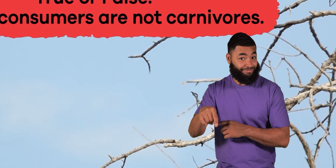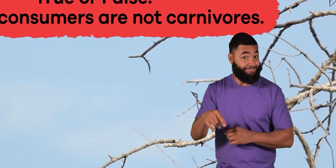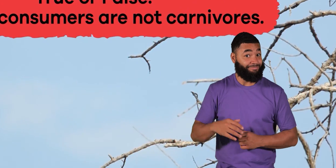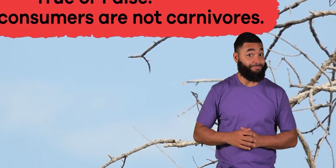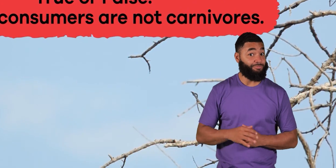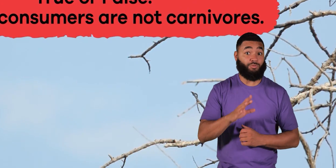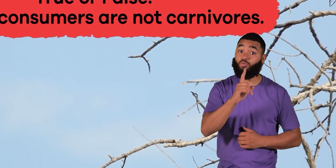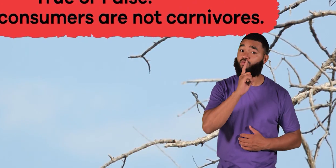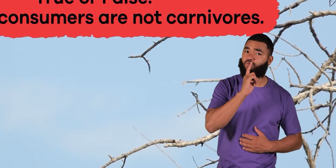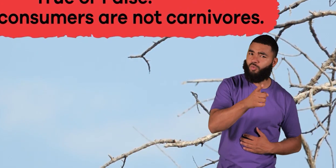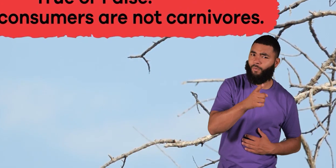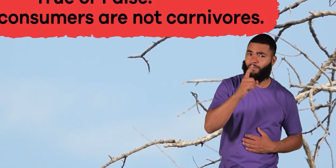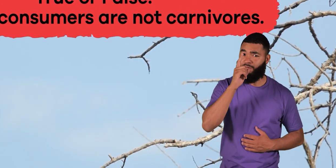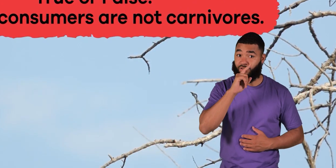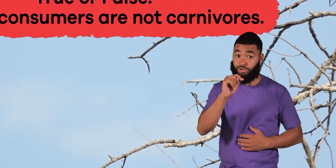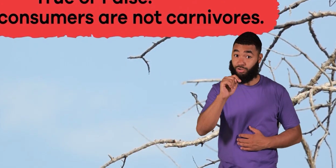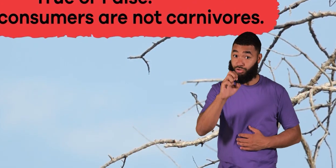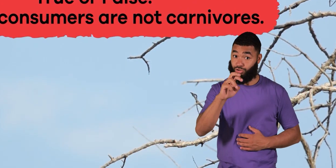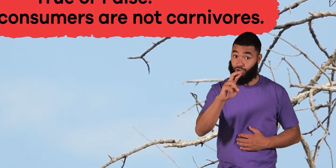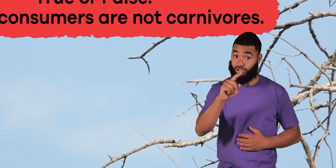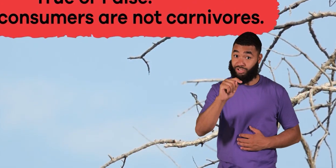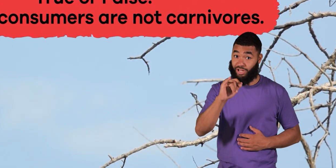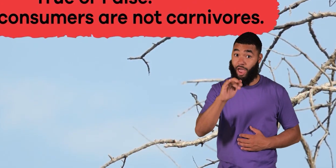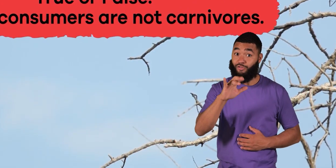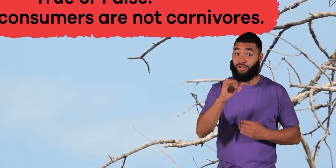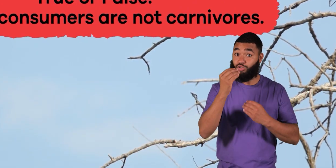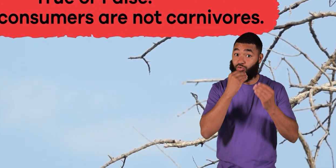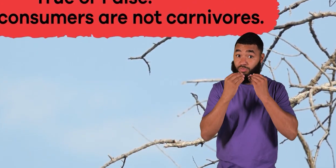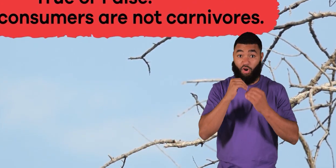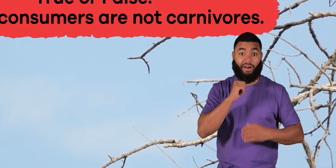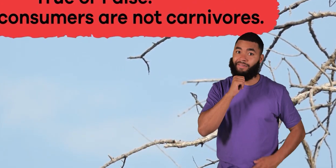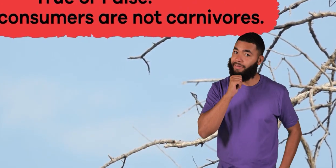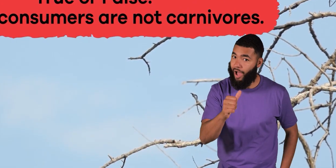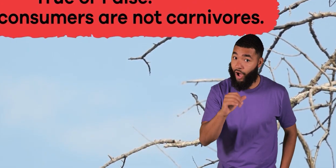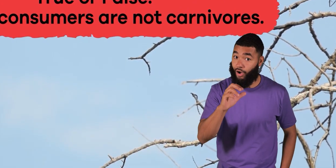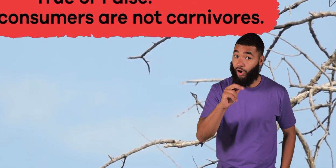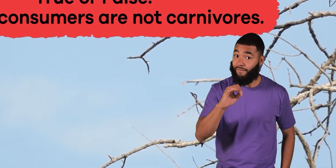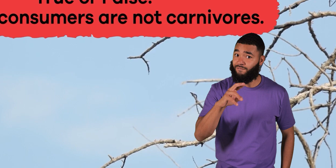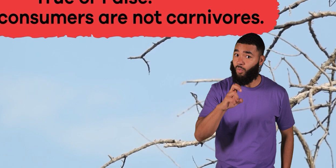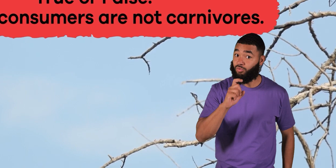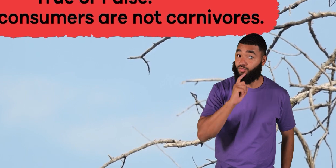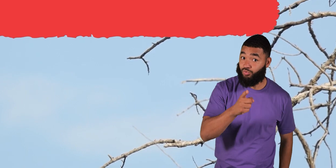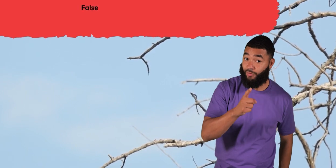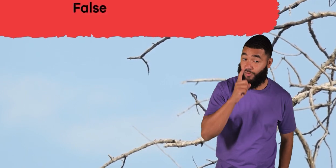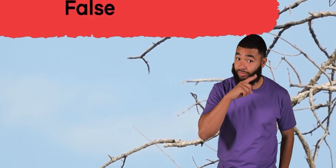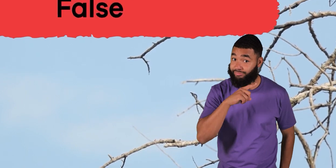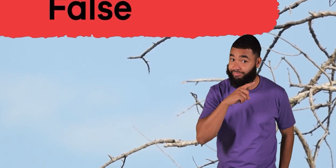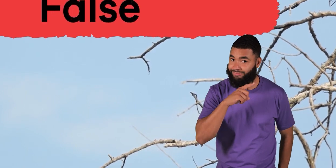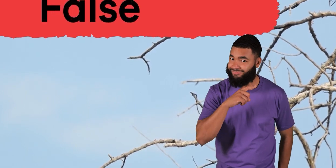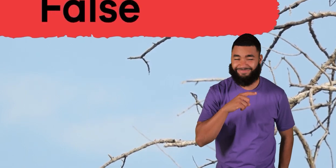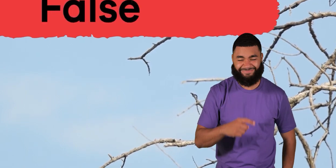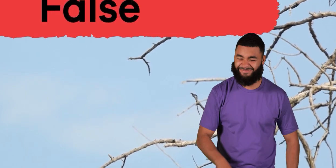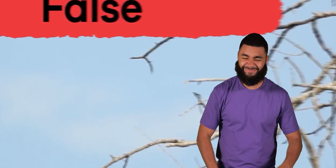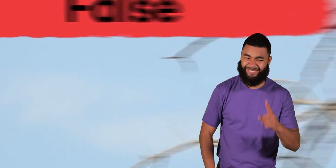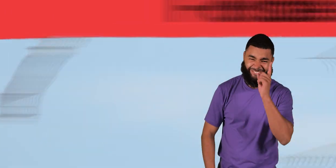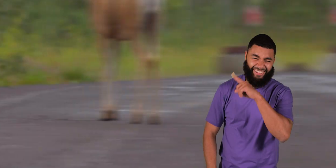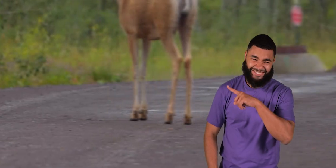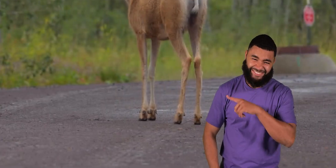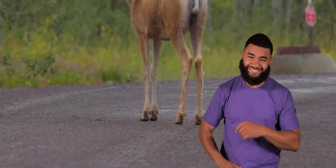True or false? Tertiary consumers are not carnivores. False!